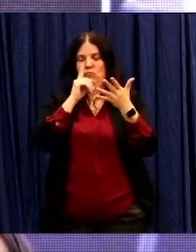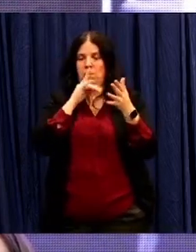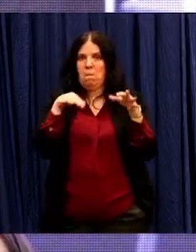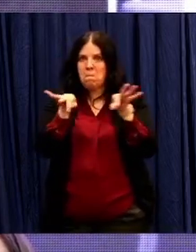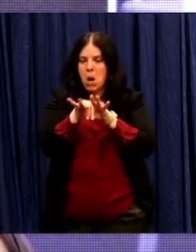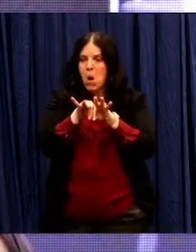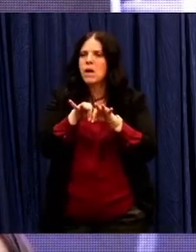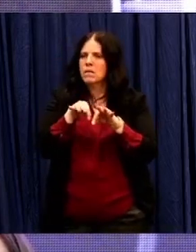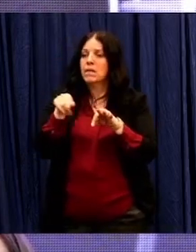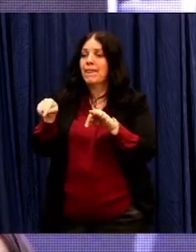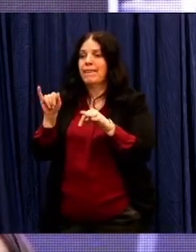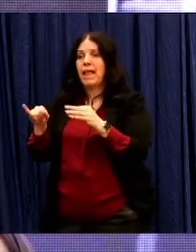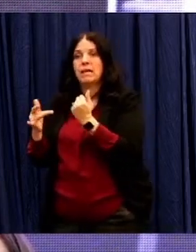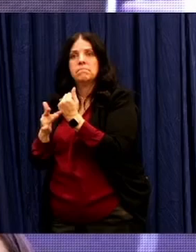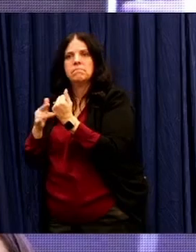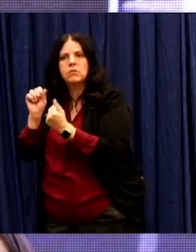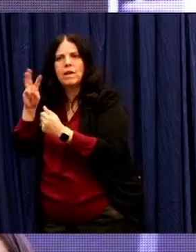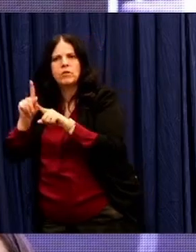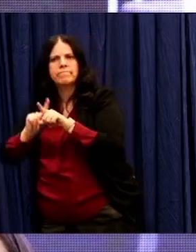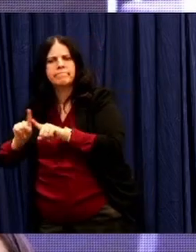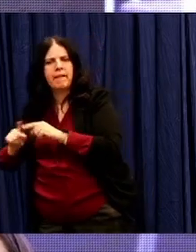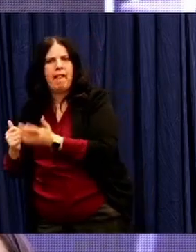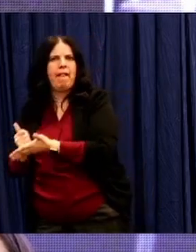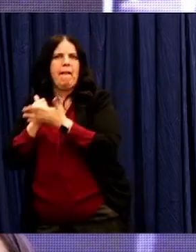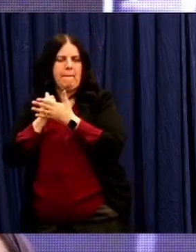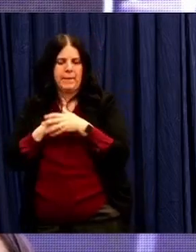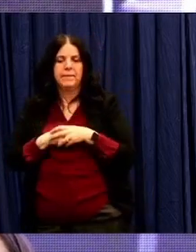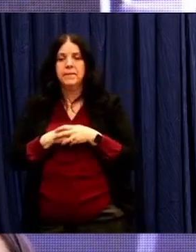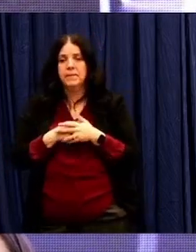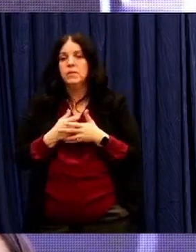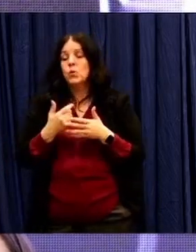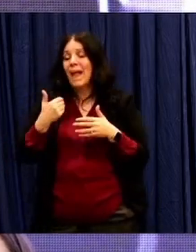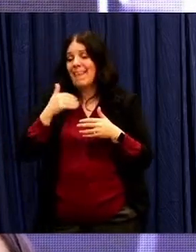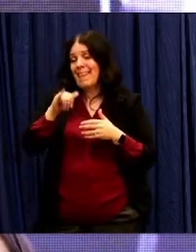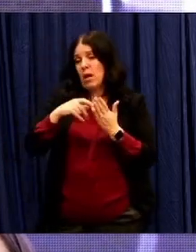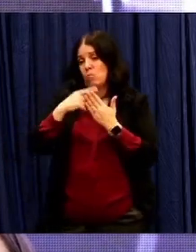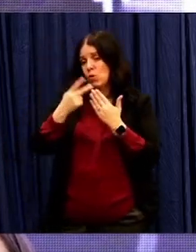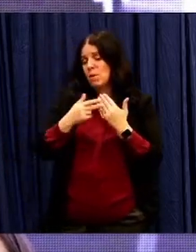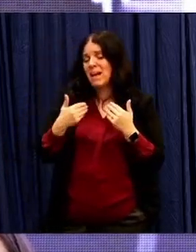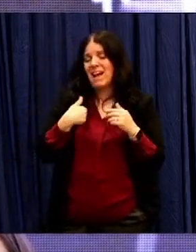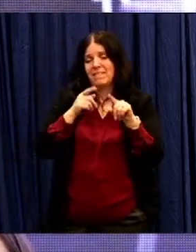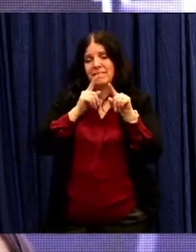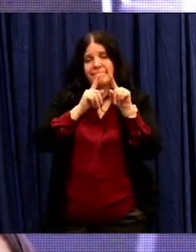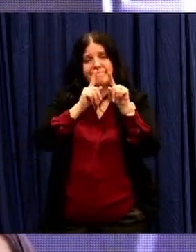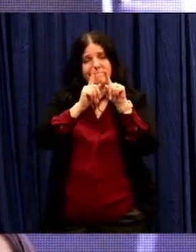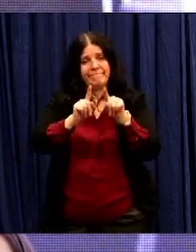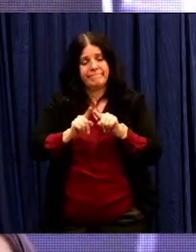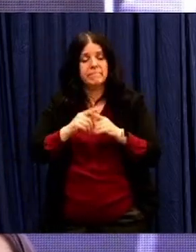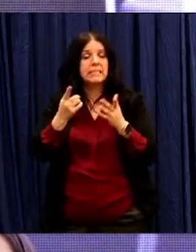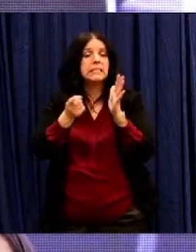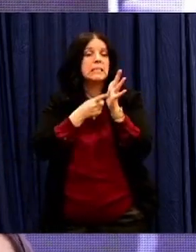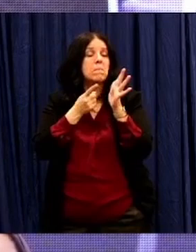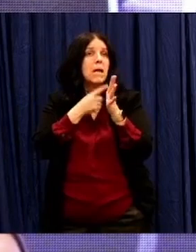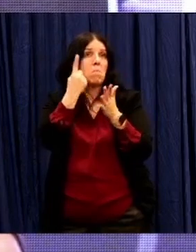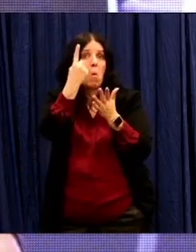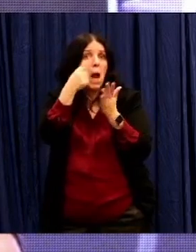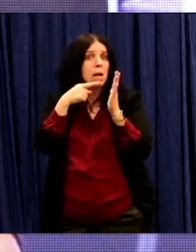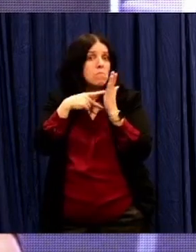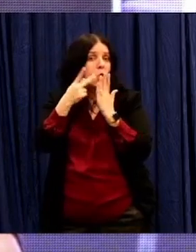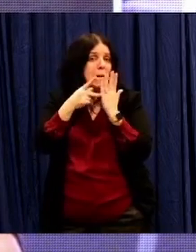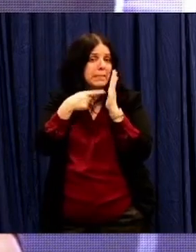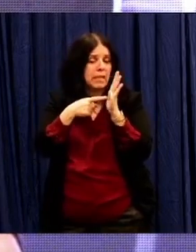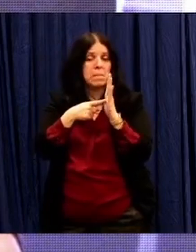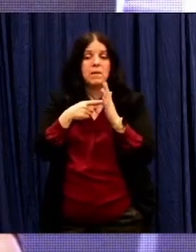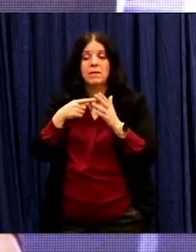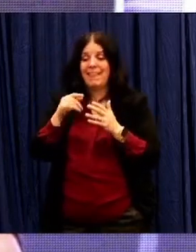there's demonstrations, in some instances, short-term loans of devices, and just a variety